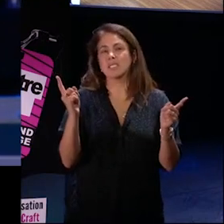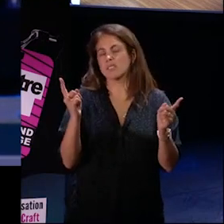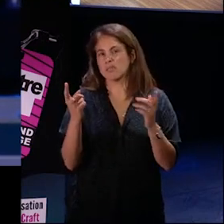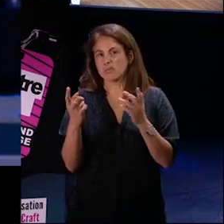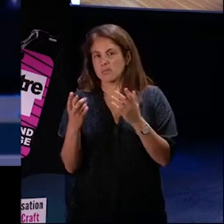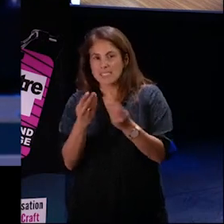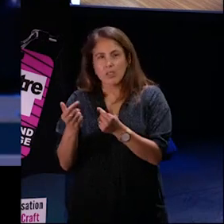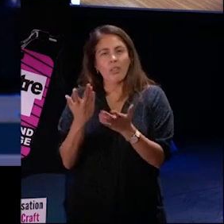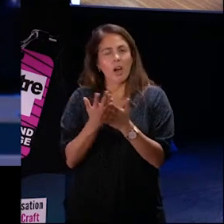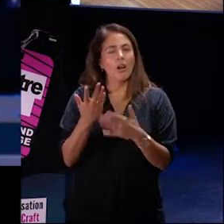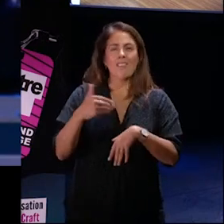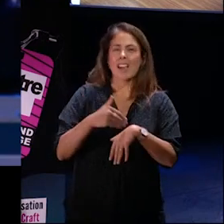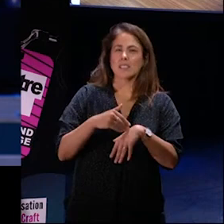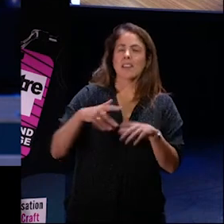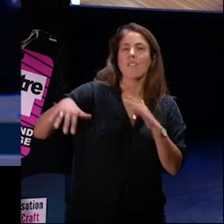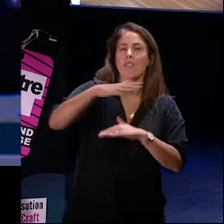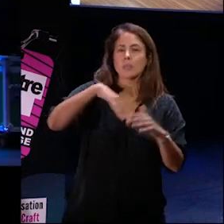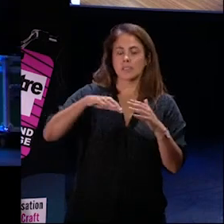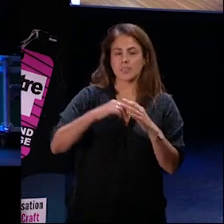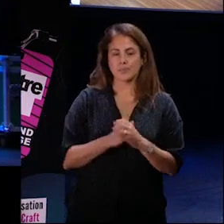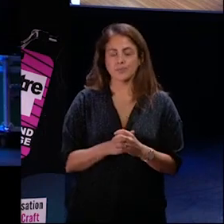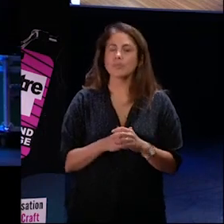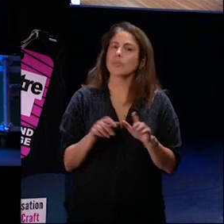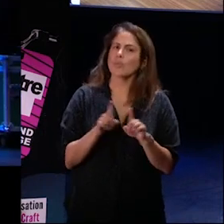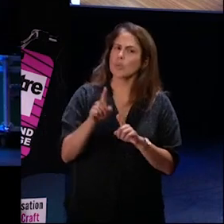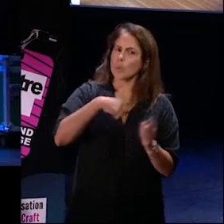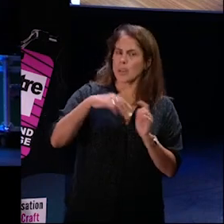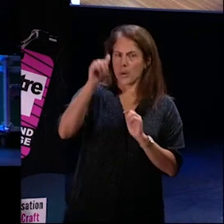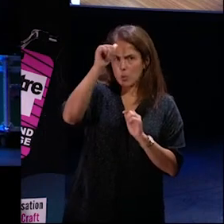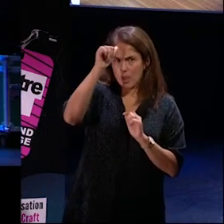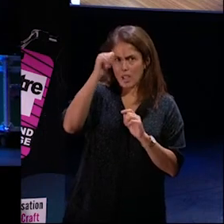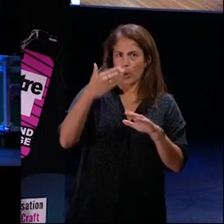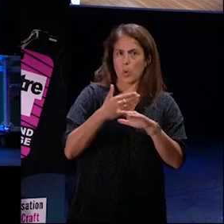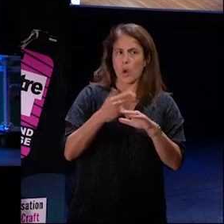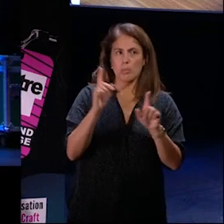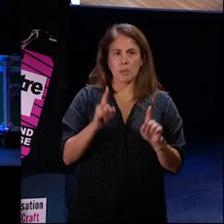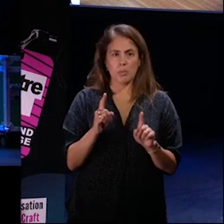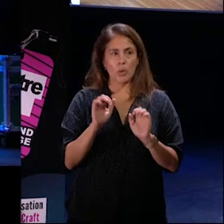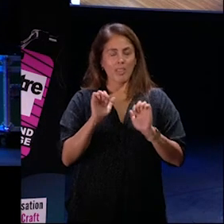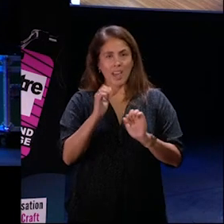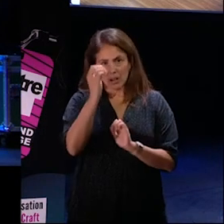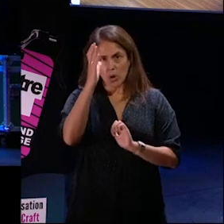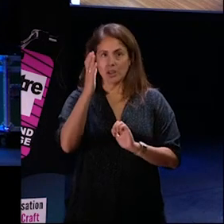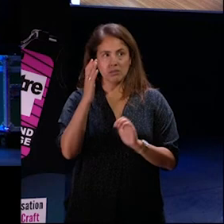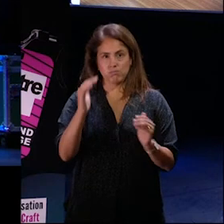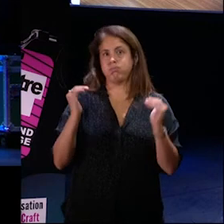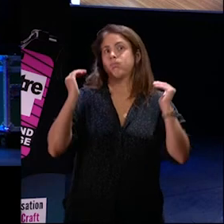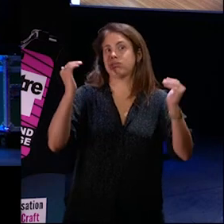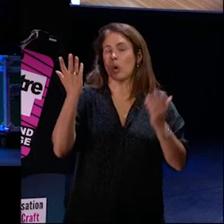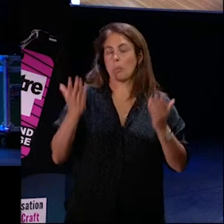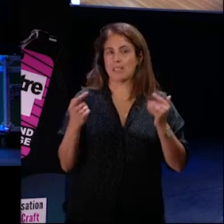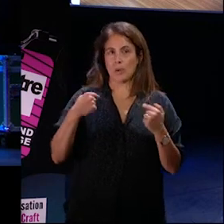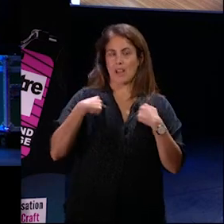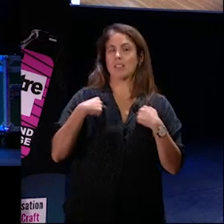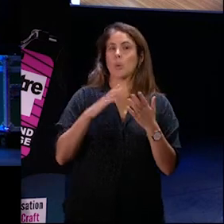are harmful to the environment. We are also aware that we may work with people whose knowledge and experience exceeds ours, and we're keen to learn